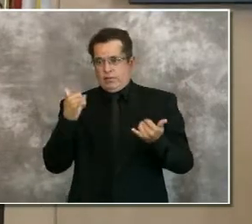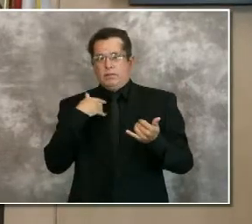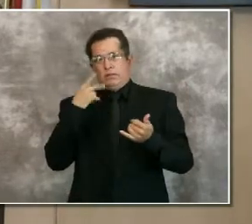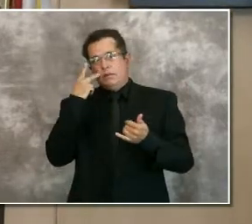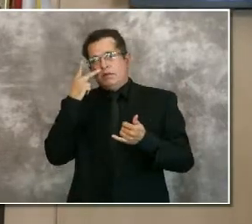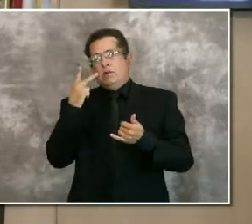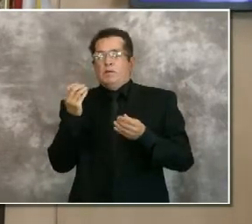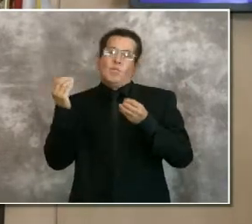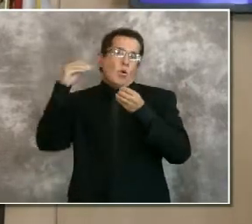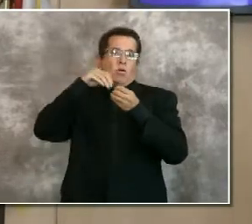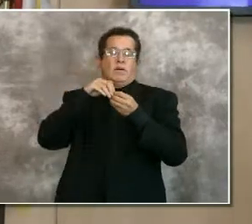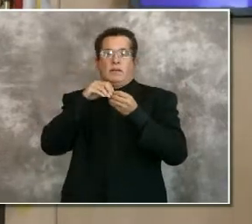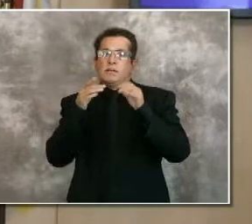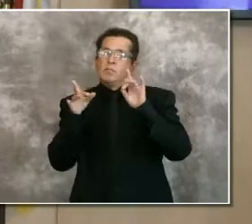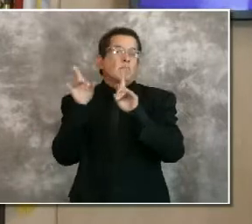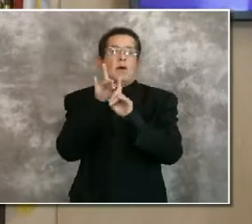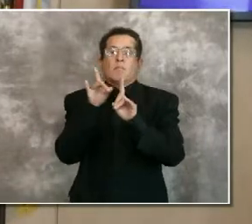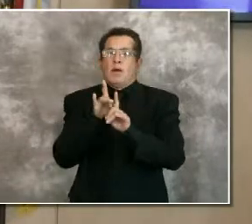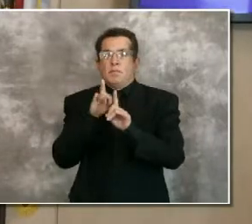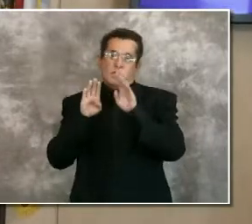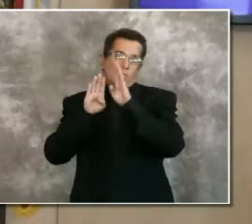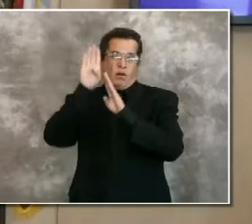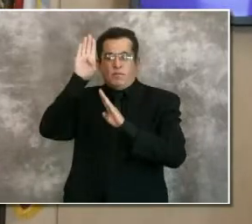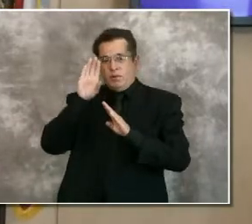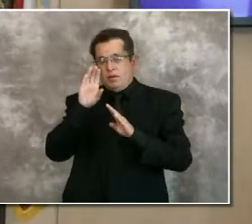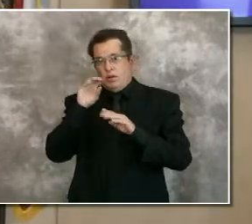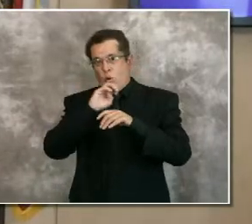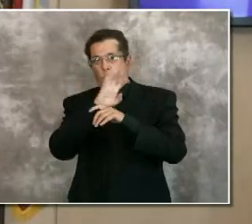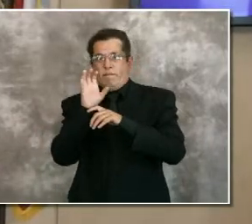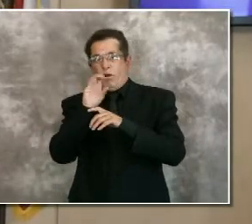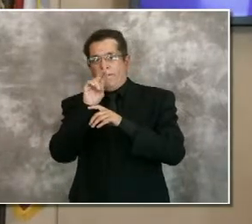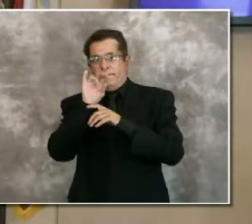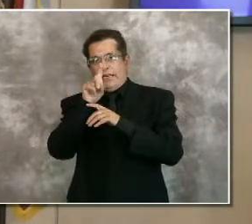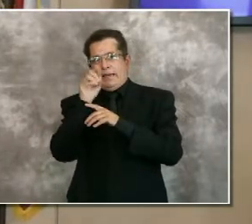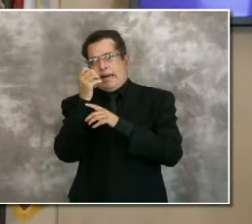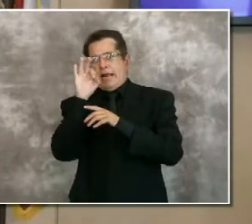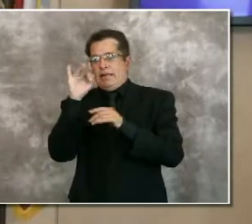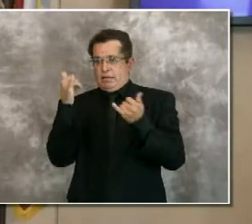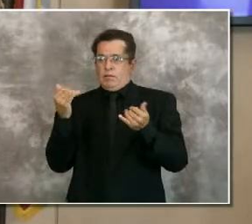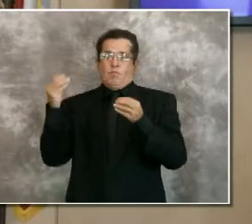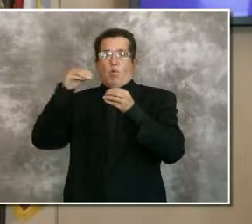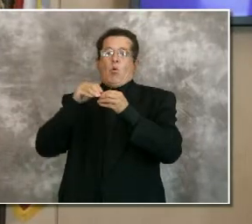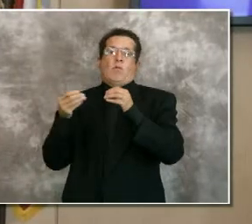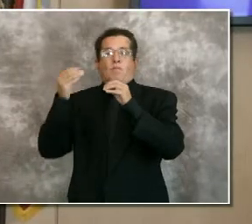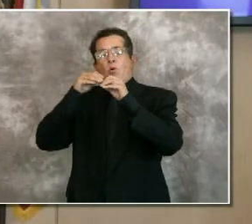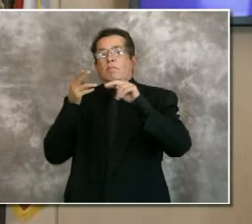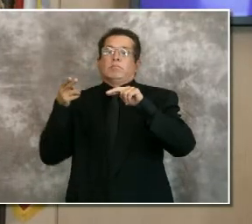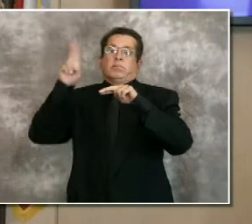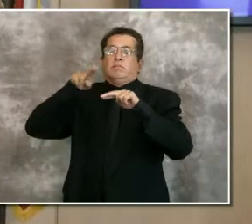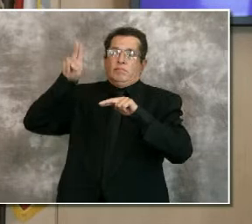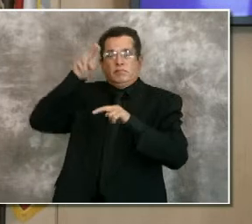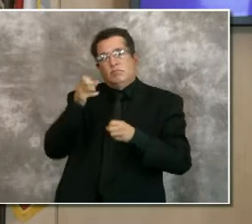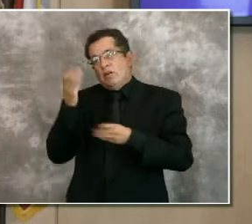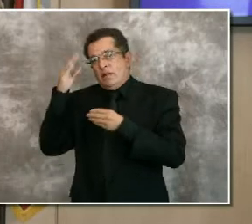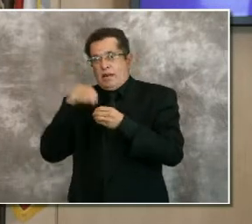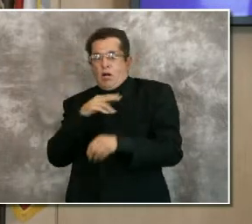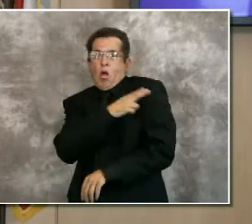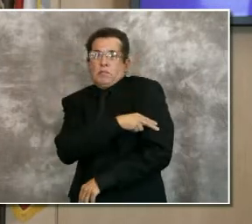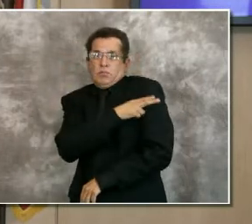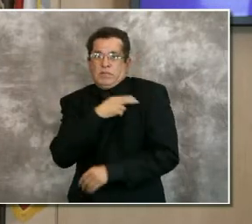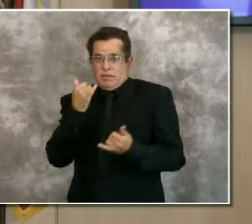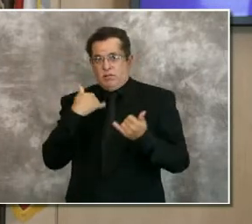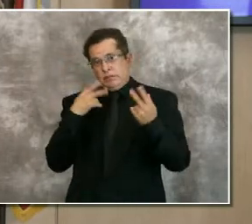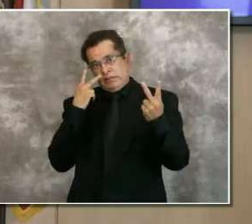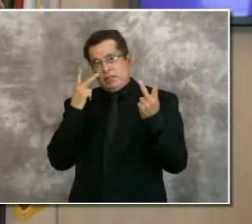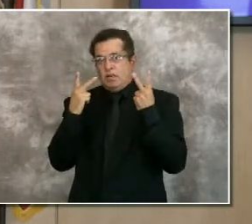growing resurgence of COVID virus with an increase of COVID-19 cases and hospitalizations.